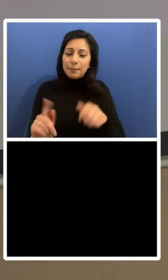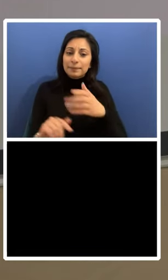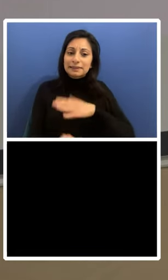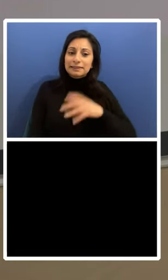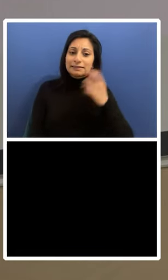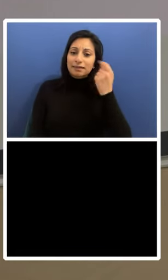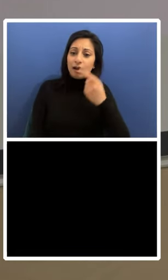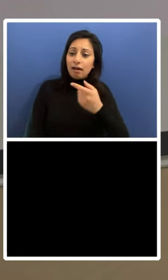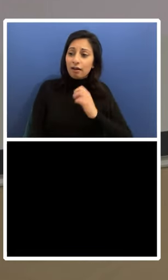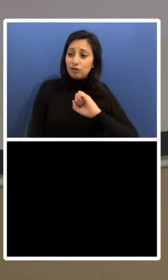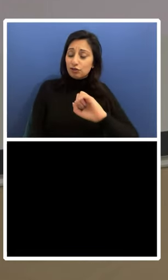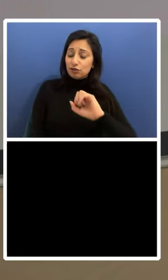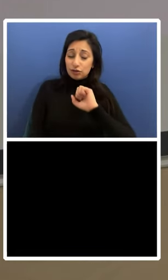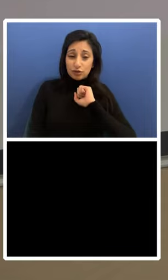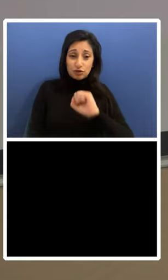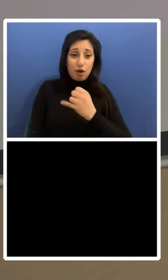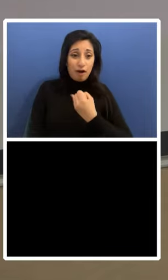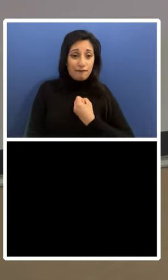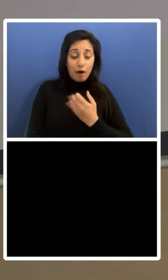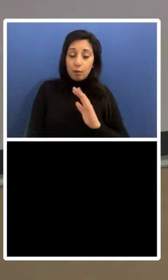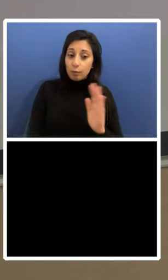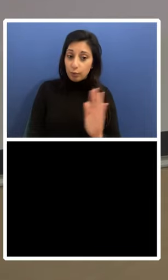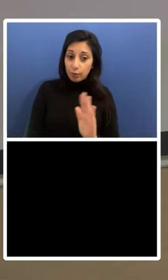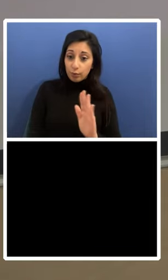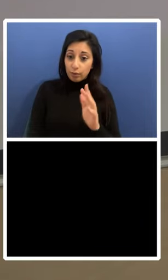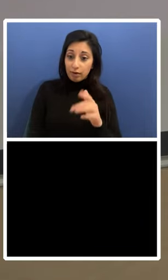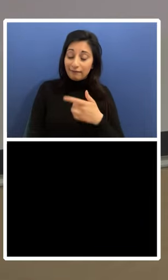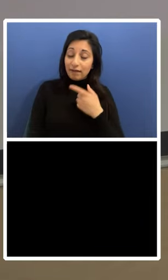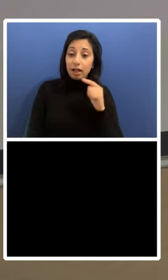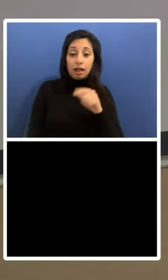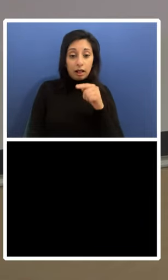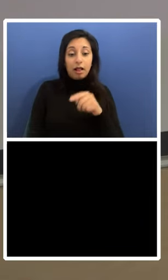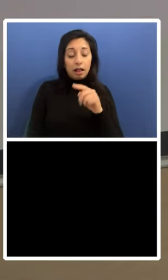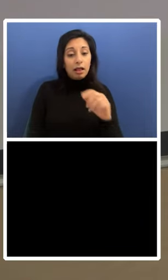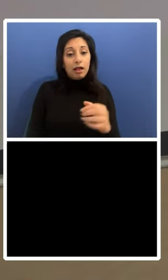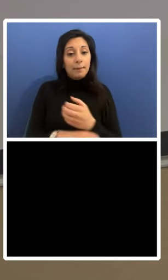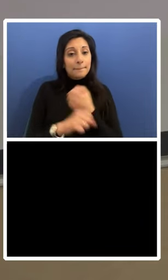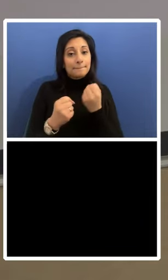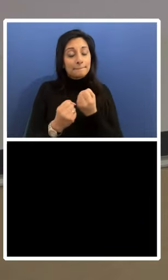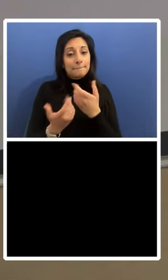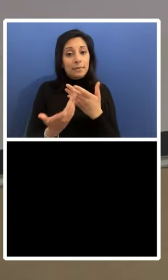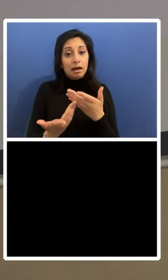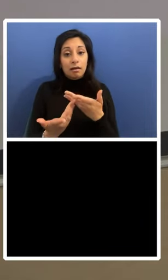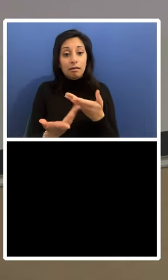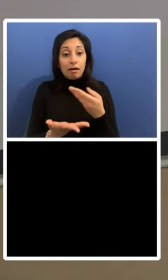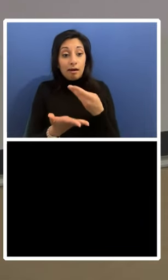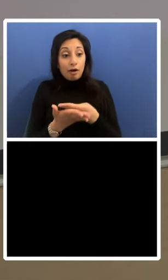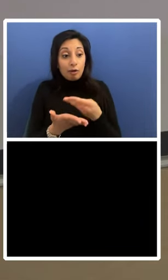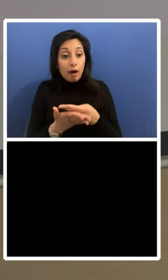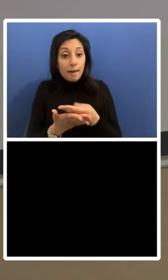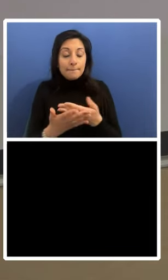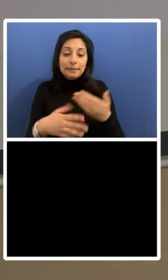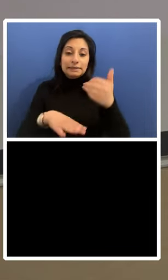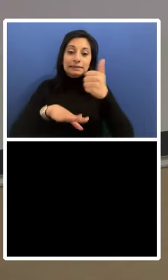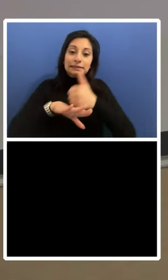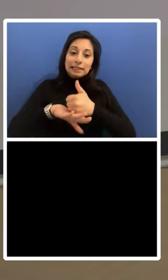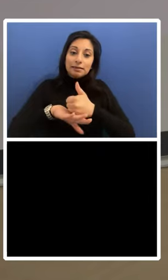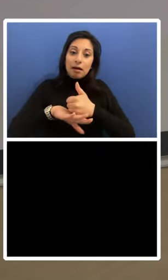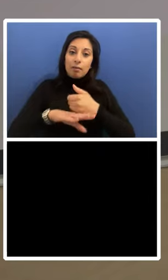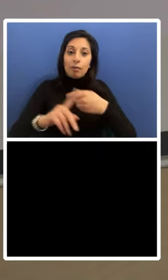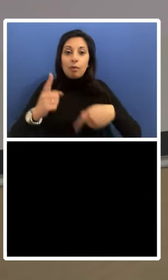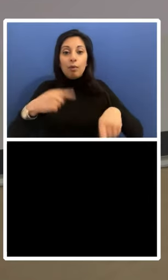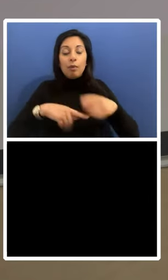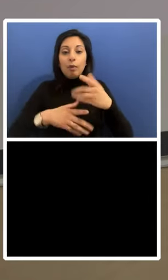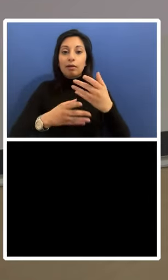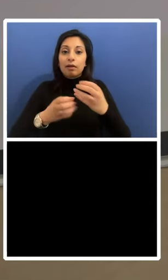such a powerful thing to remind people of. Like our economy is set up for you to lose. Not your fault if you're losing. It's so important. I think